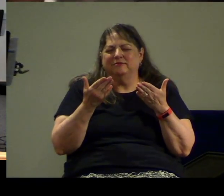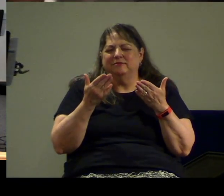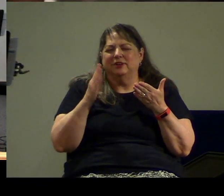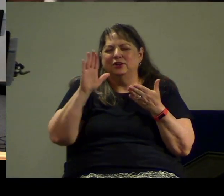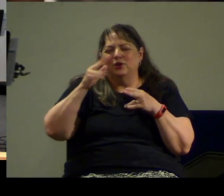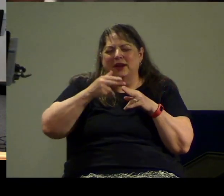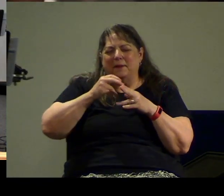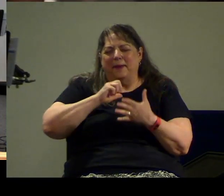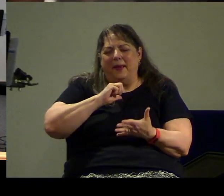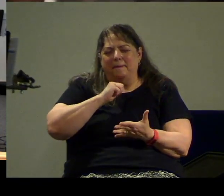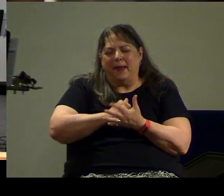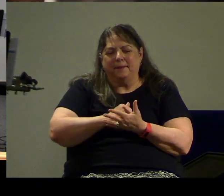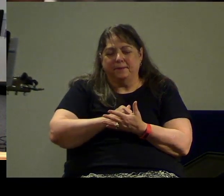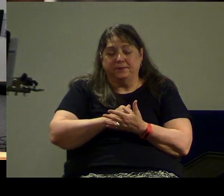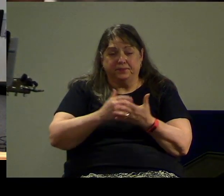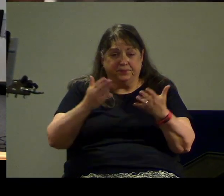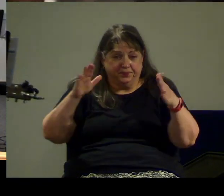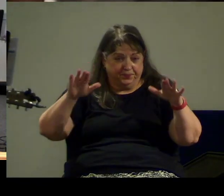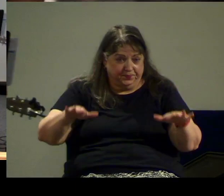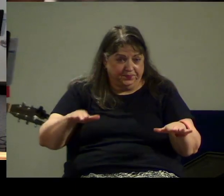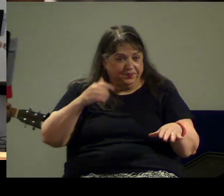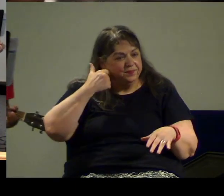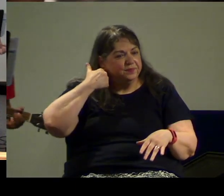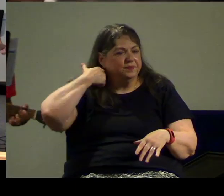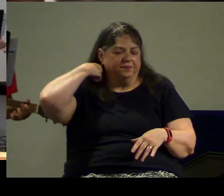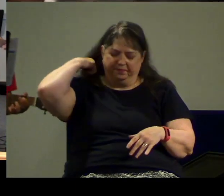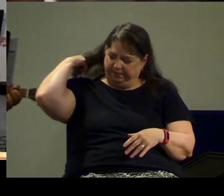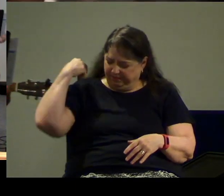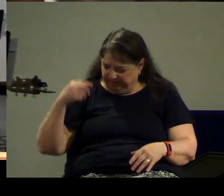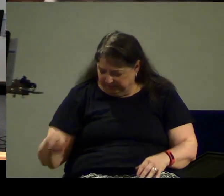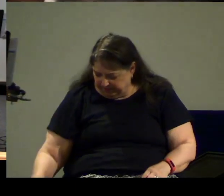amen. You can all be seated.